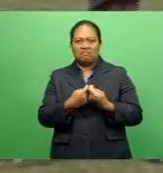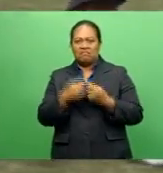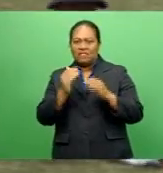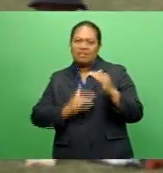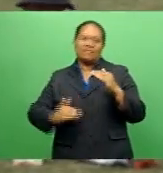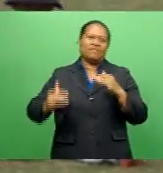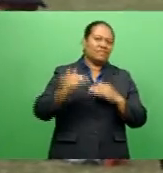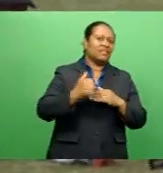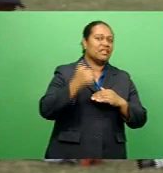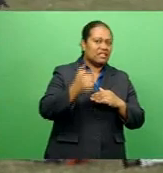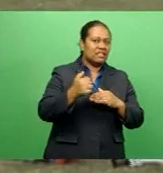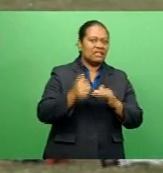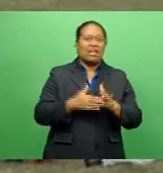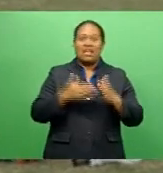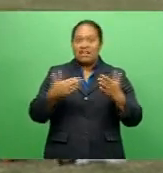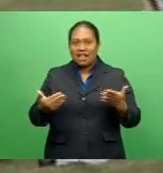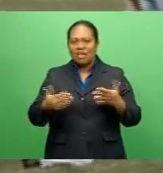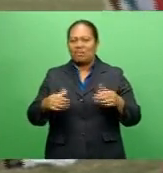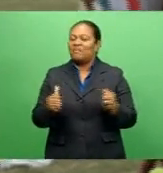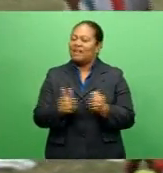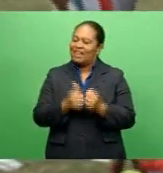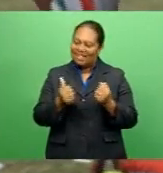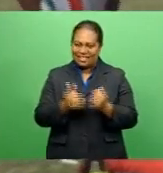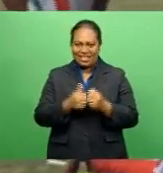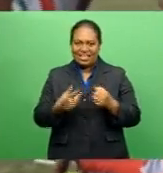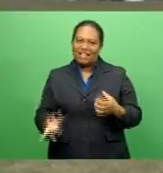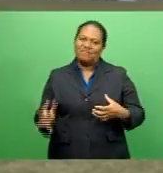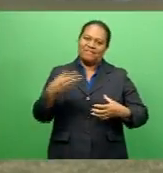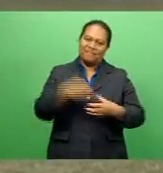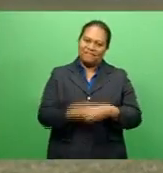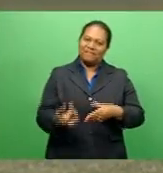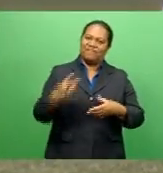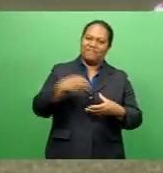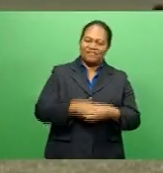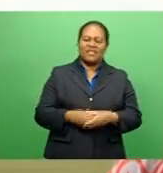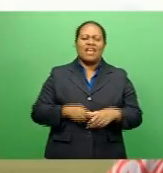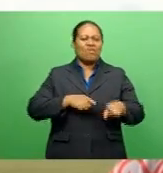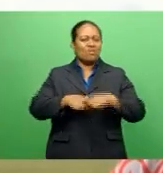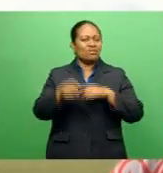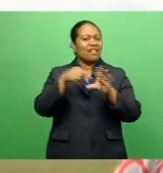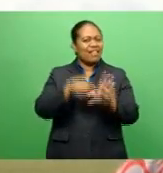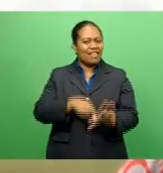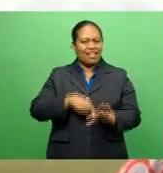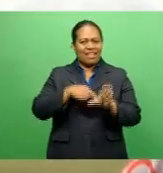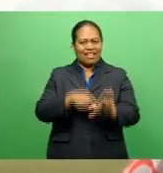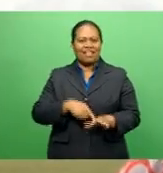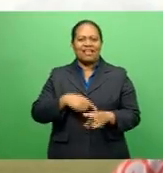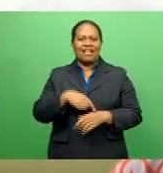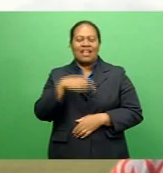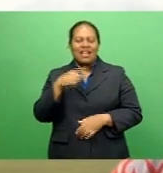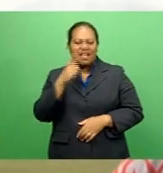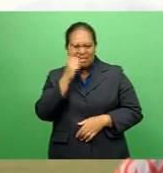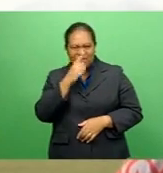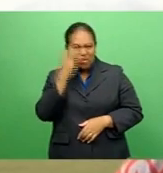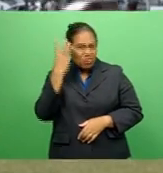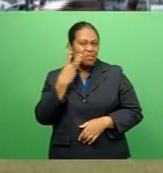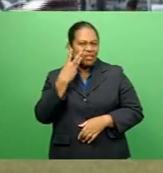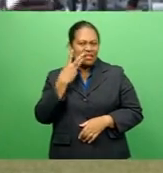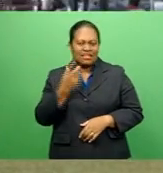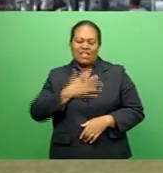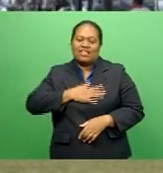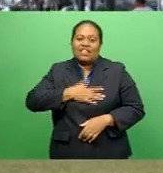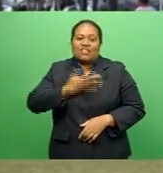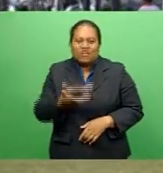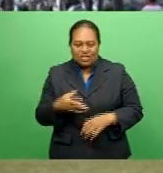and now we have a whole lot of teams, and it's good to see a lot of young players that are now interested into playing cricket.